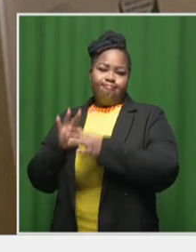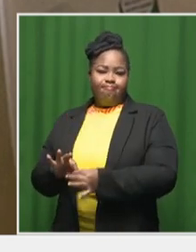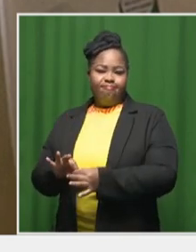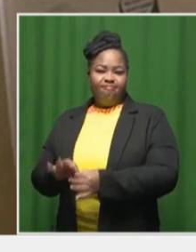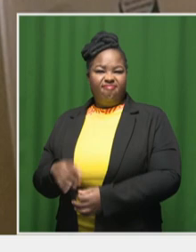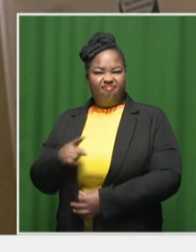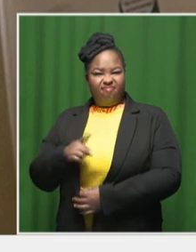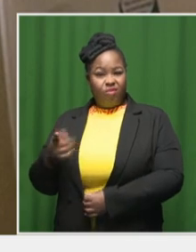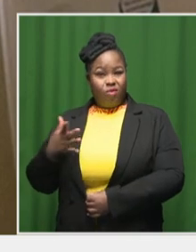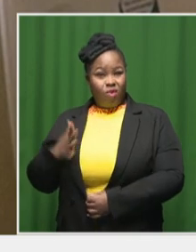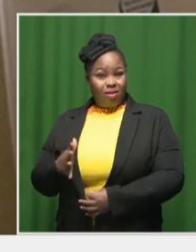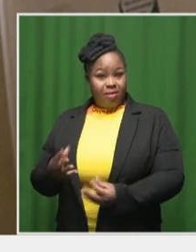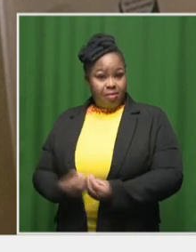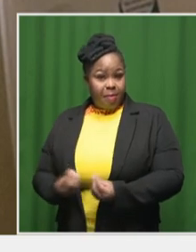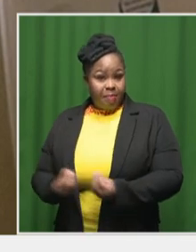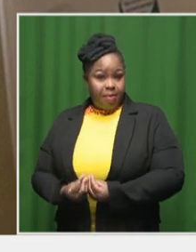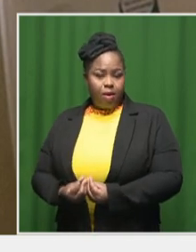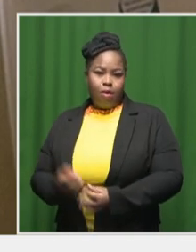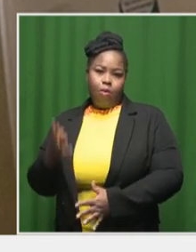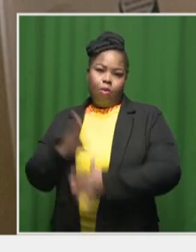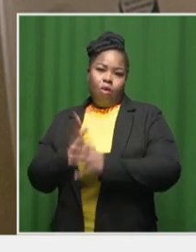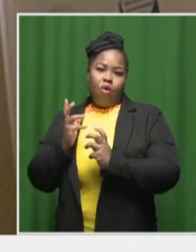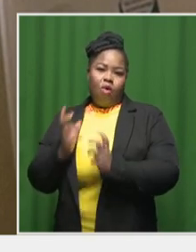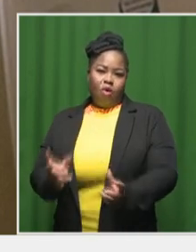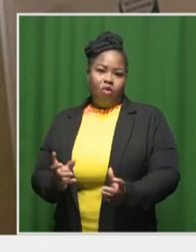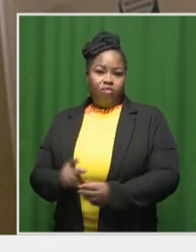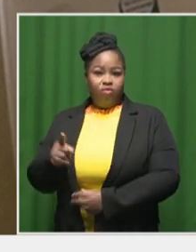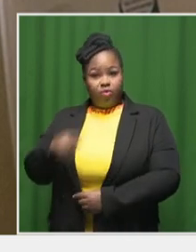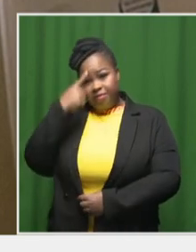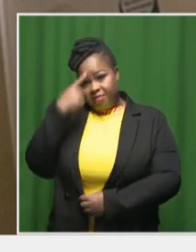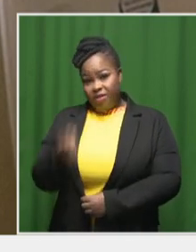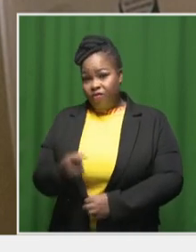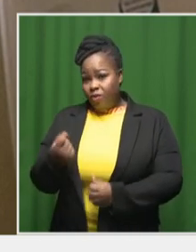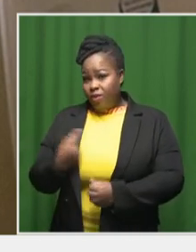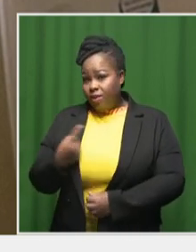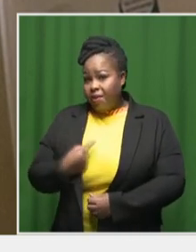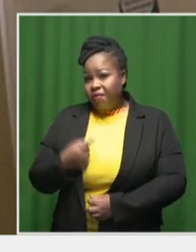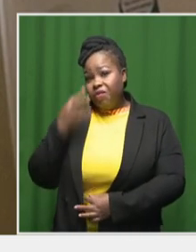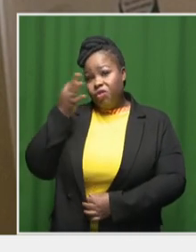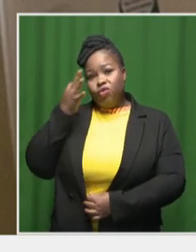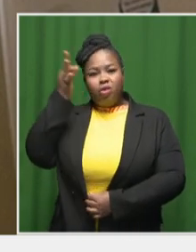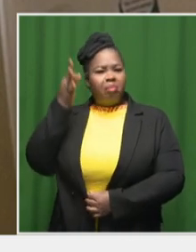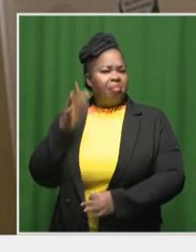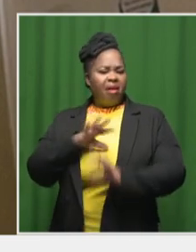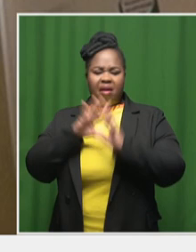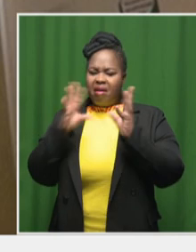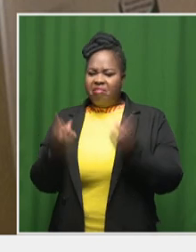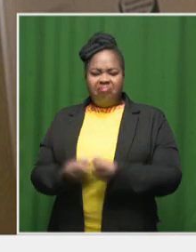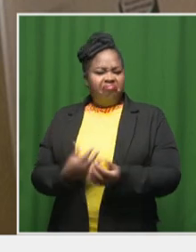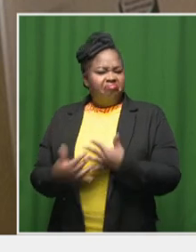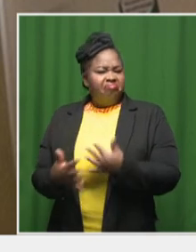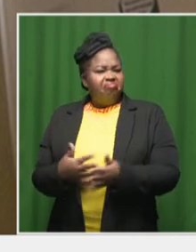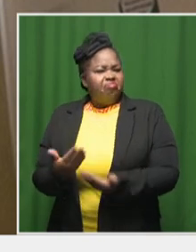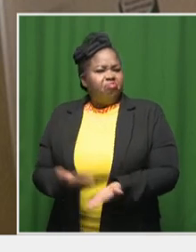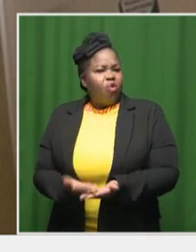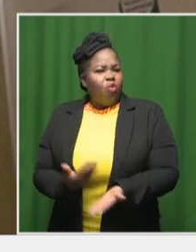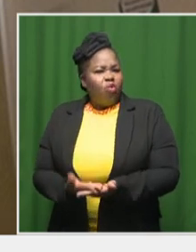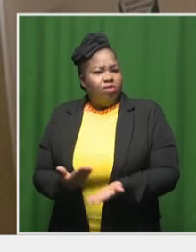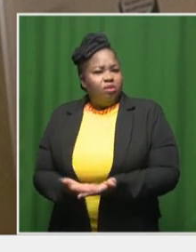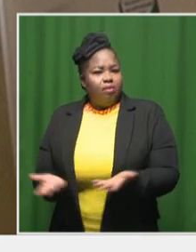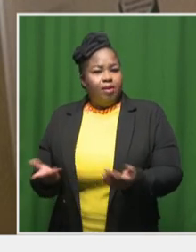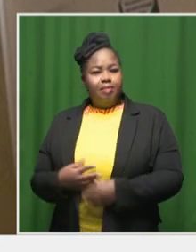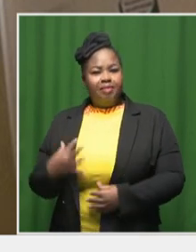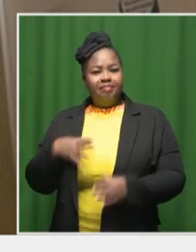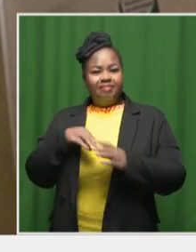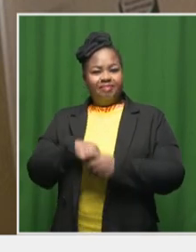really want something and you work hard and if you believe in yourself and your dreams, anything is possible. And to be part of the Proteas